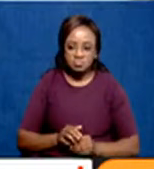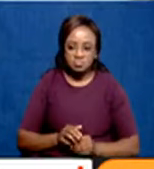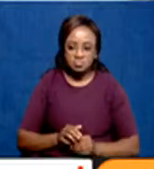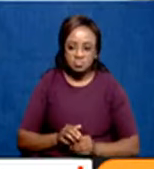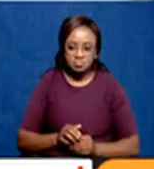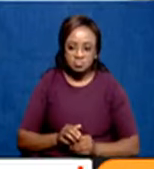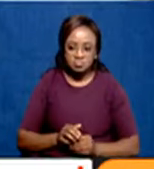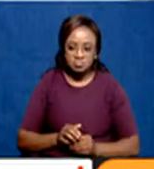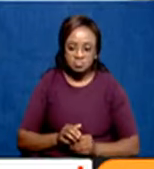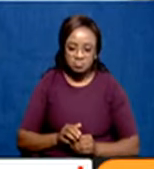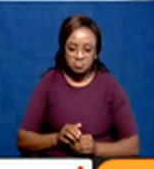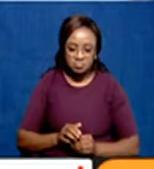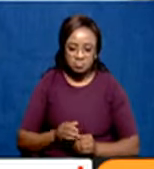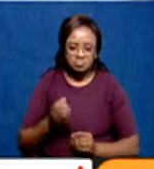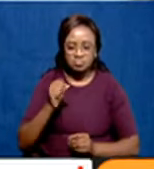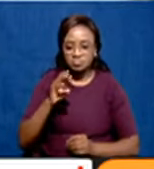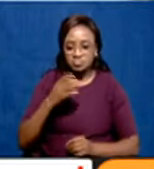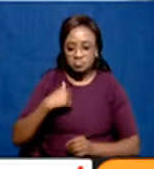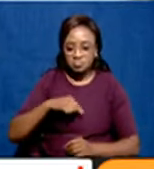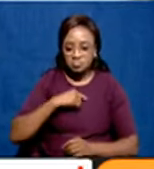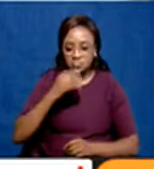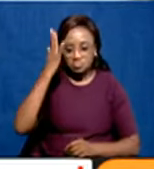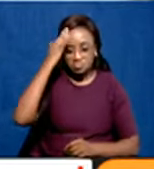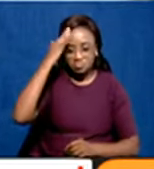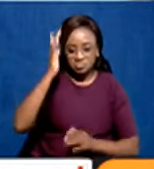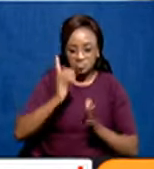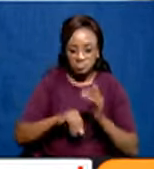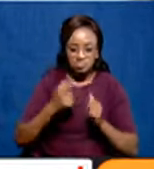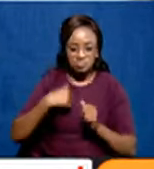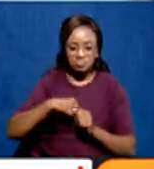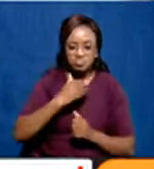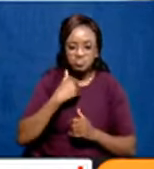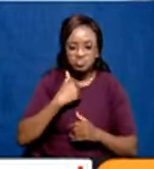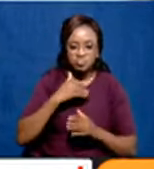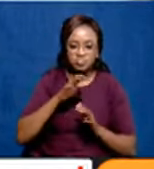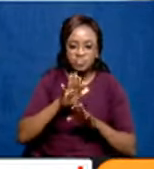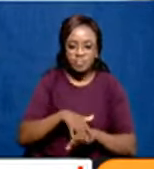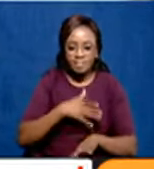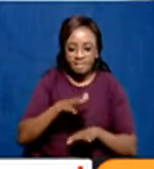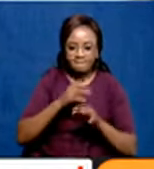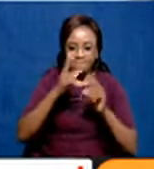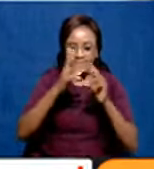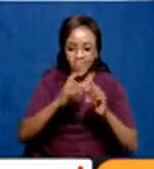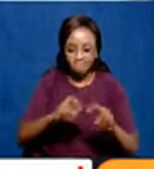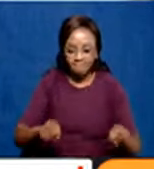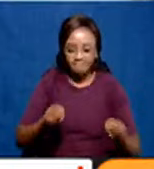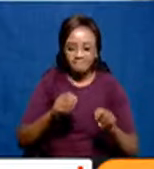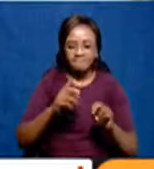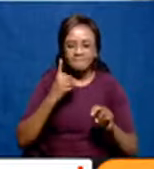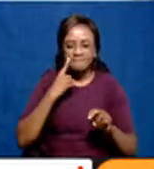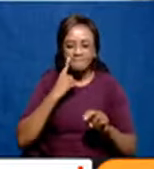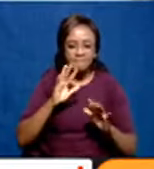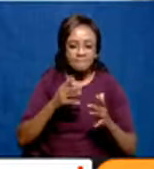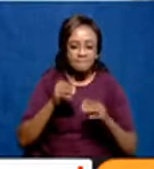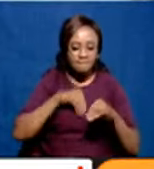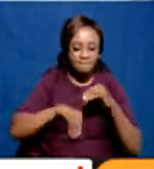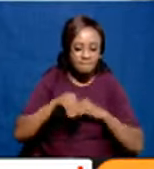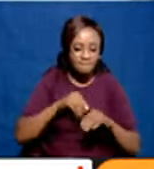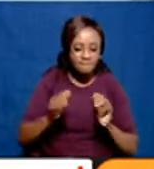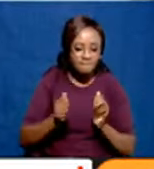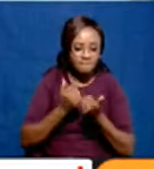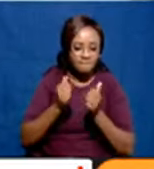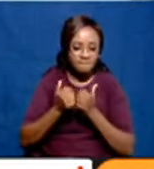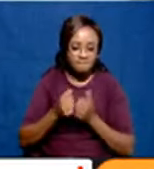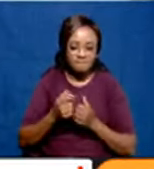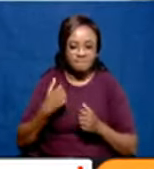that the guarantees that we have in place is, one, we have carefully studied the perpetration of the fraud. The only